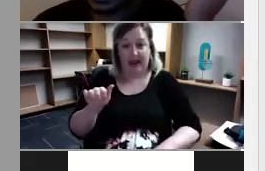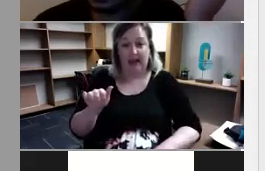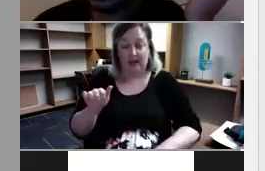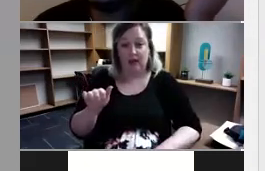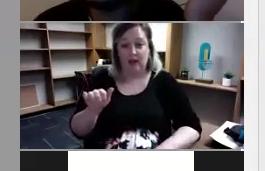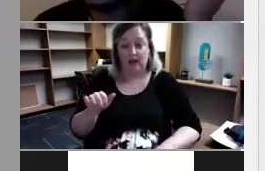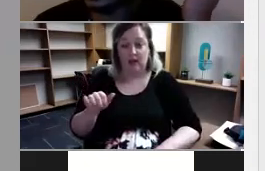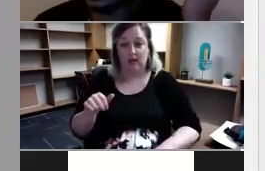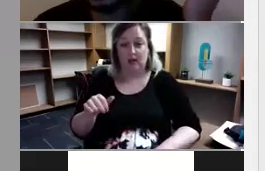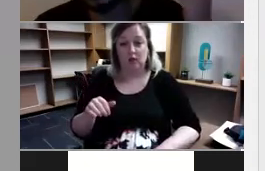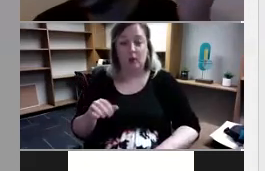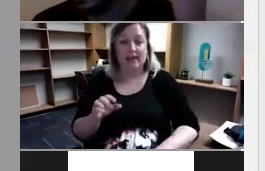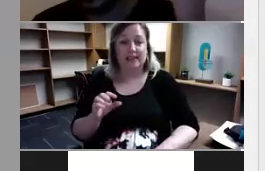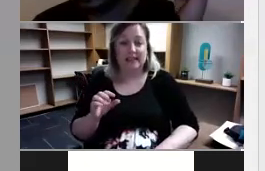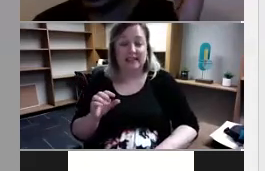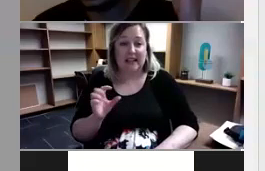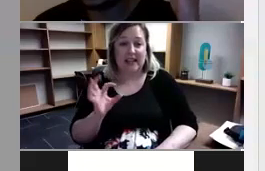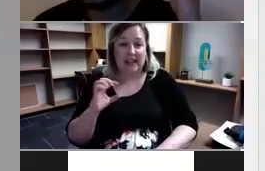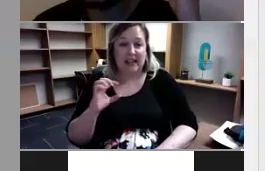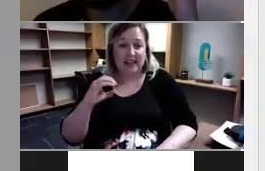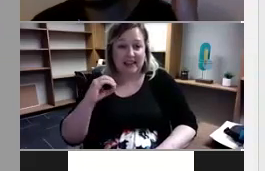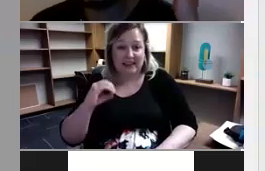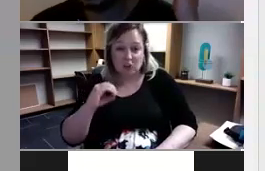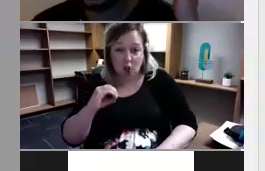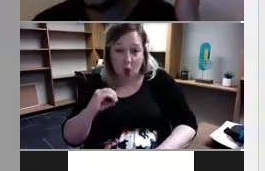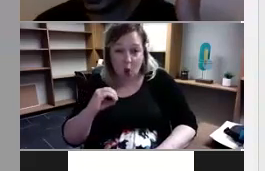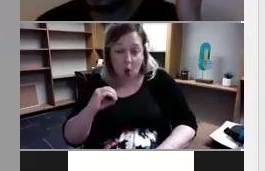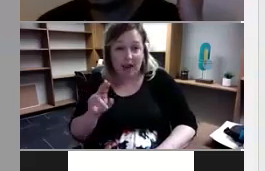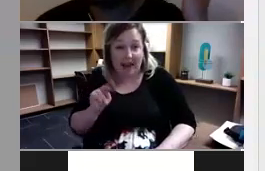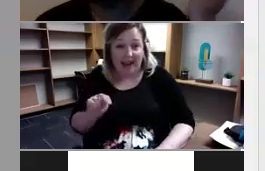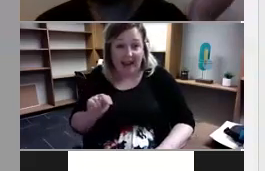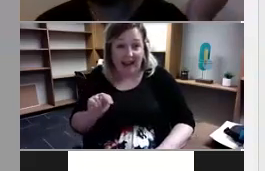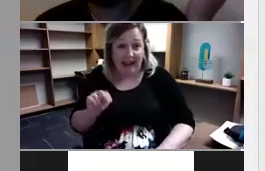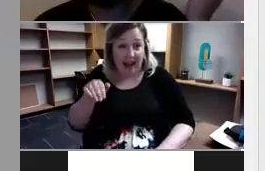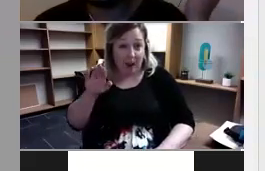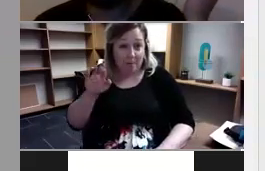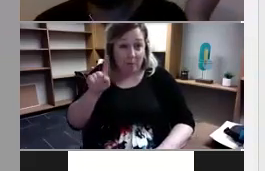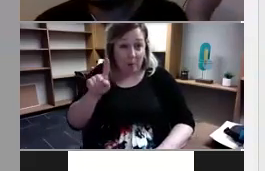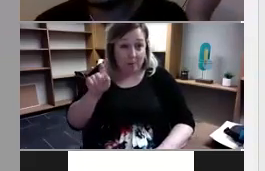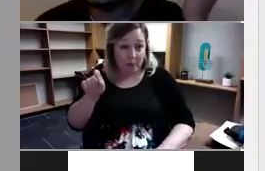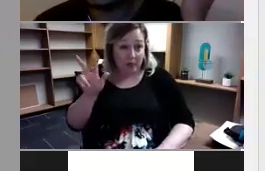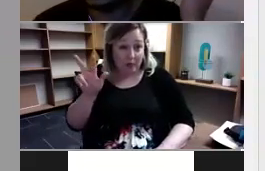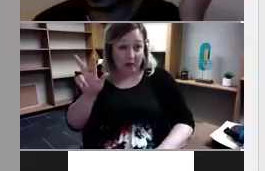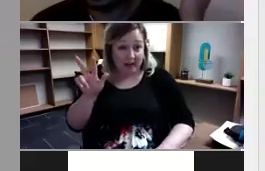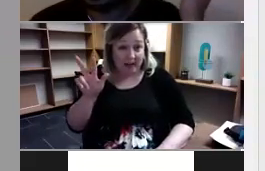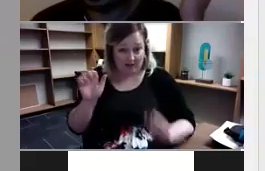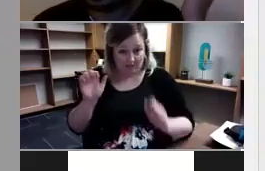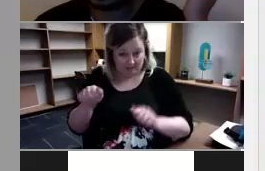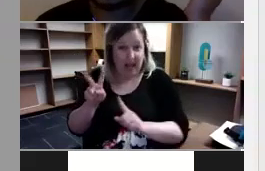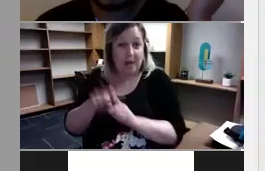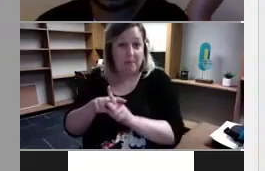n is little o of n raised to the power of n1 raised to the power of 1.3. So we can apply and check case